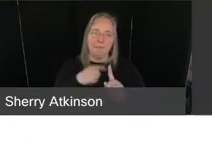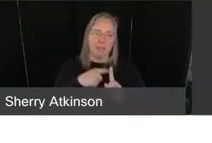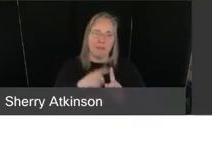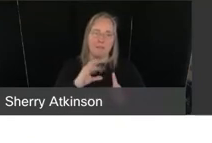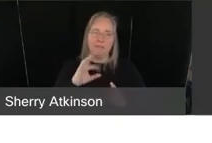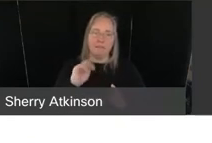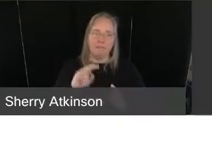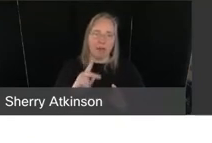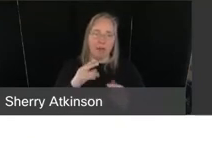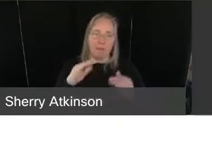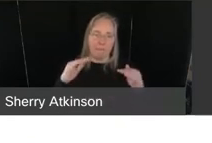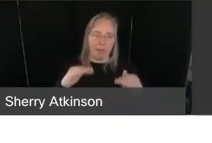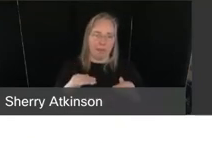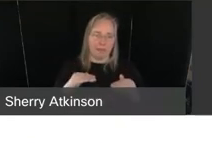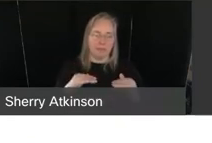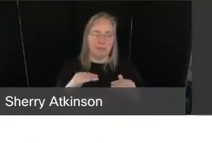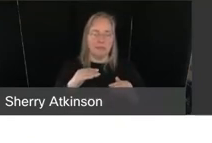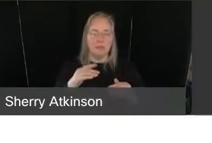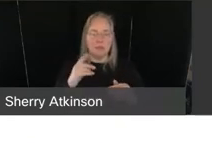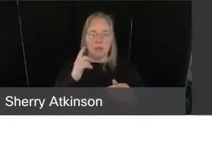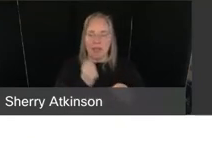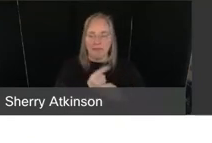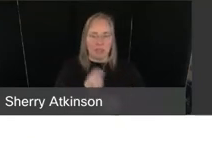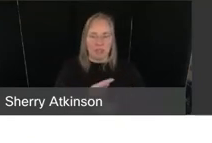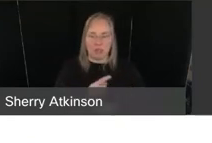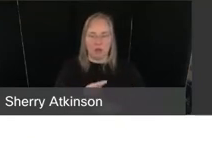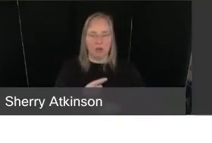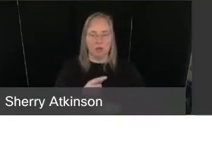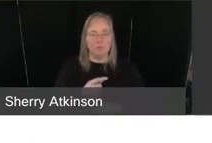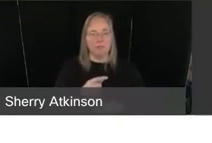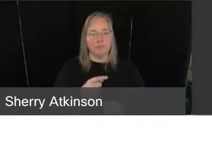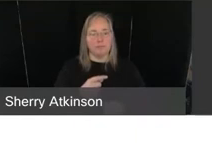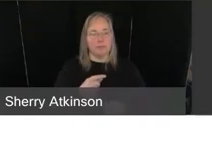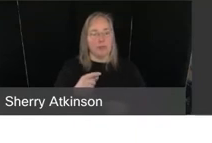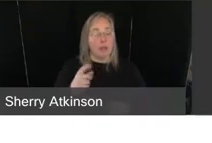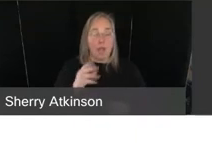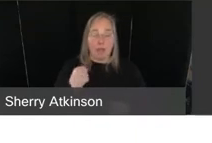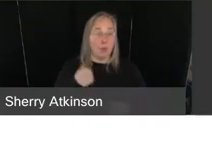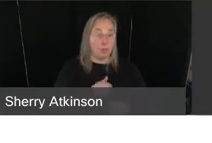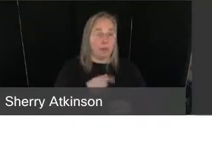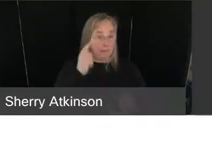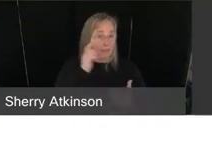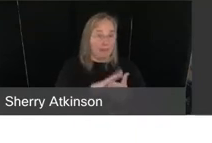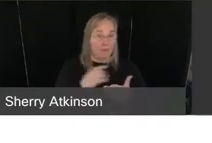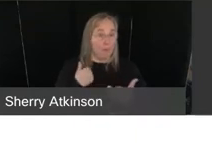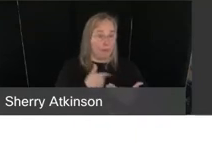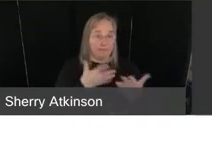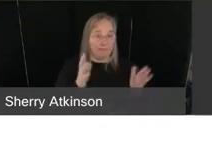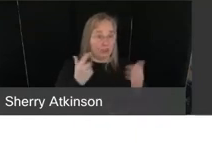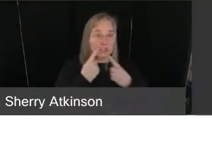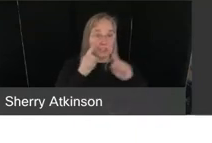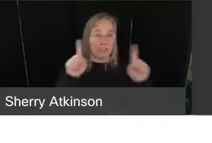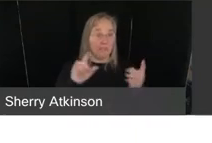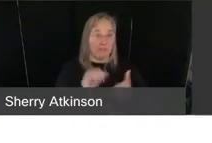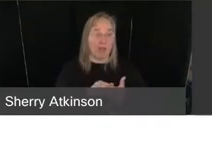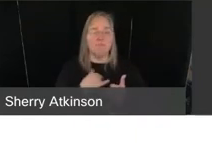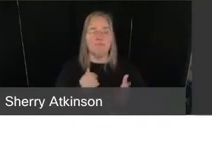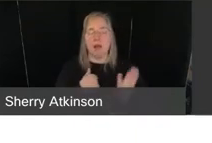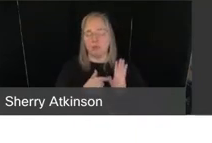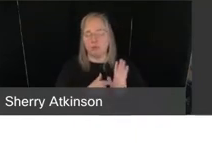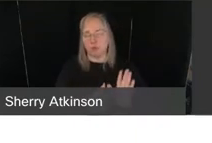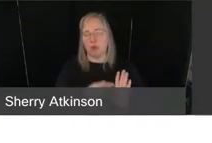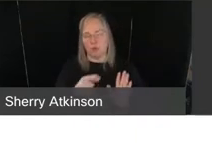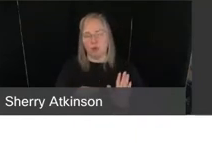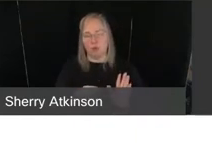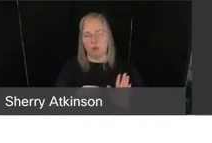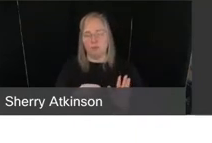year during the duration of the NCC debt service payments. We believe we've been able to achieve that. I'll show you before you